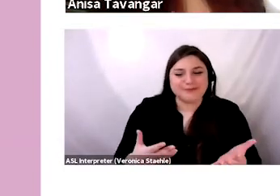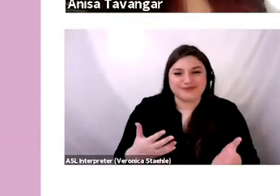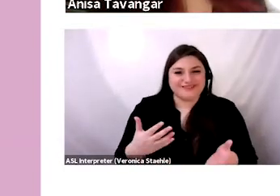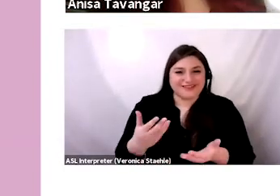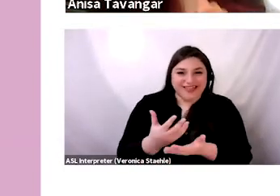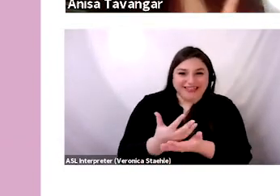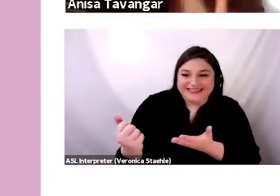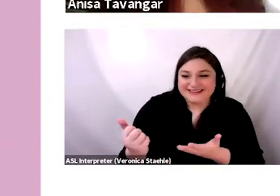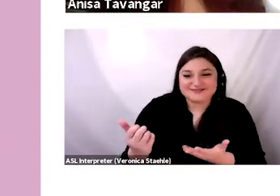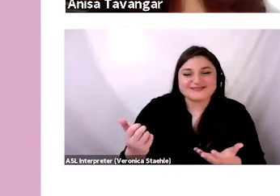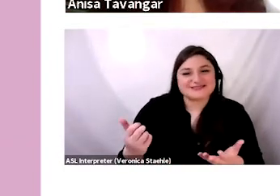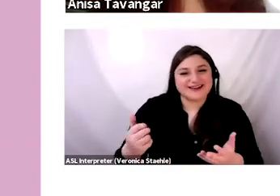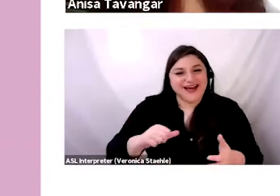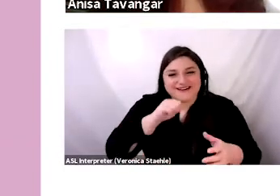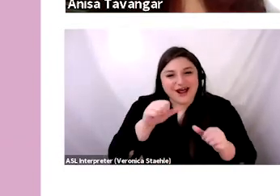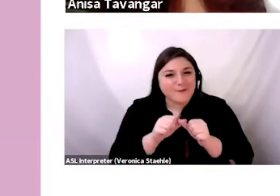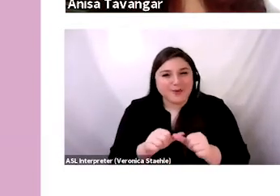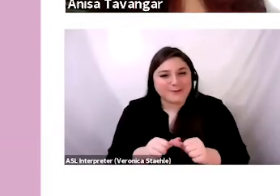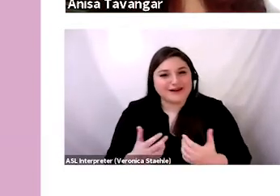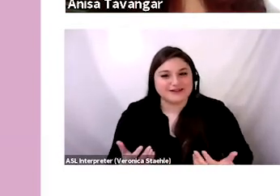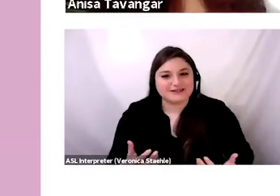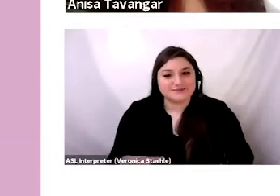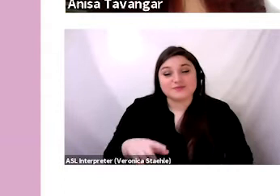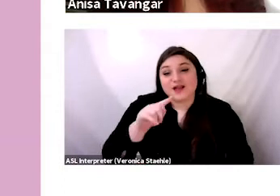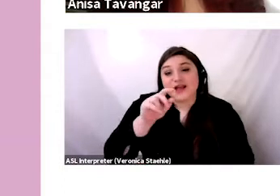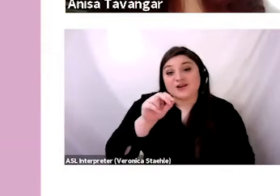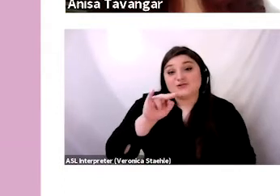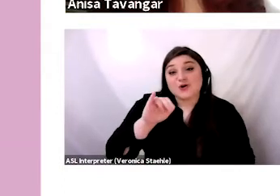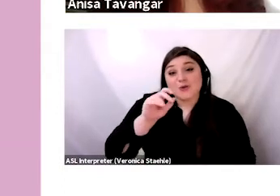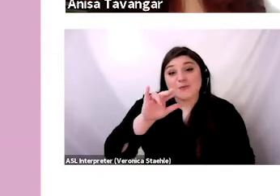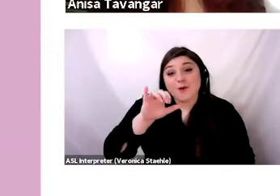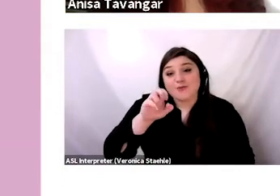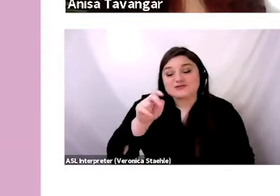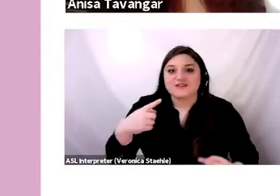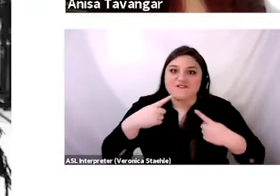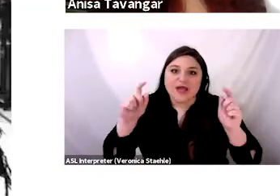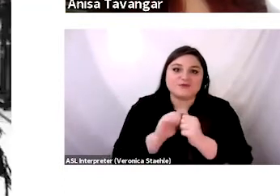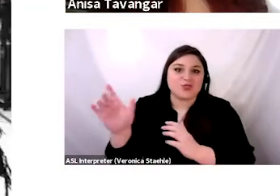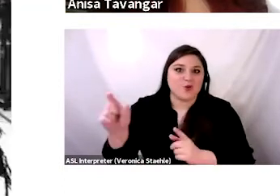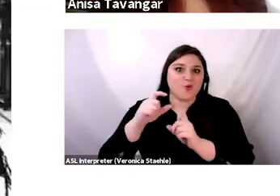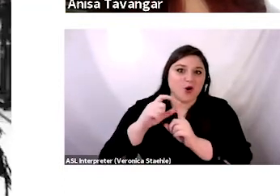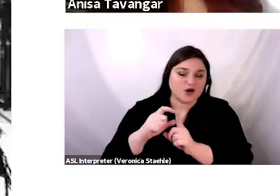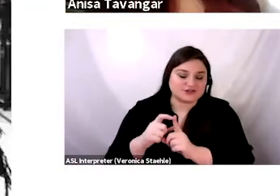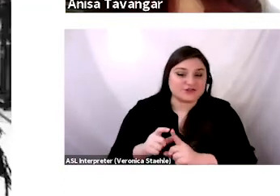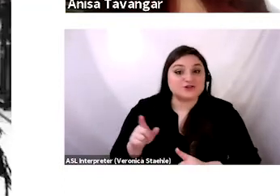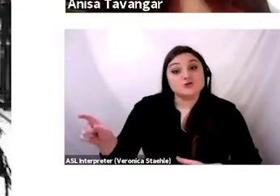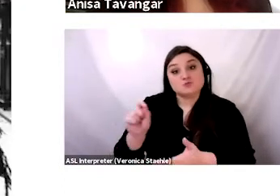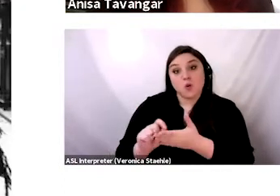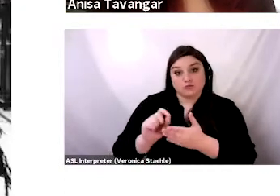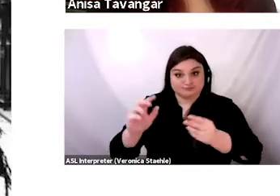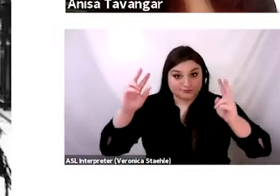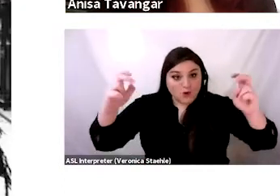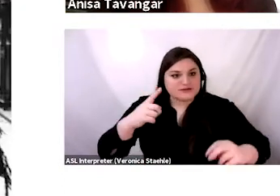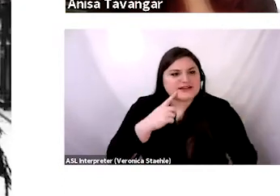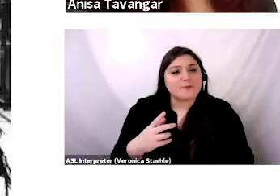But Toni Morrison also has more to say about beauty, because she, of course, we know is someone who creates beauty through her words. So she says, I